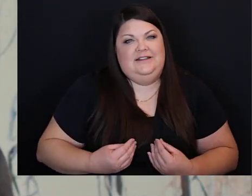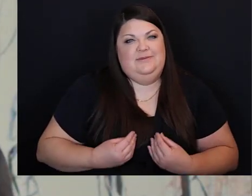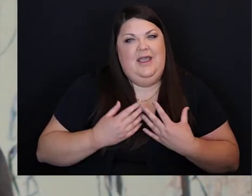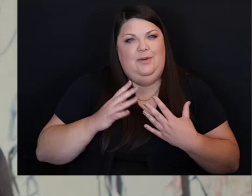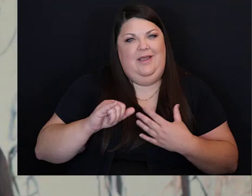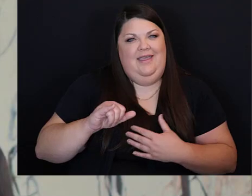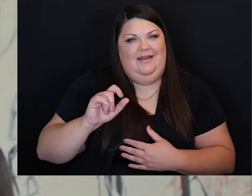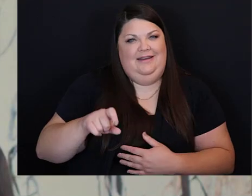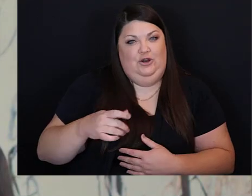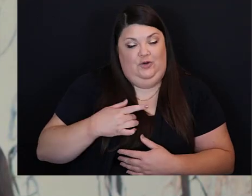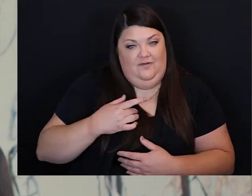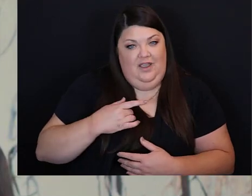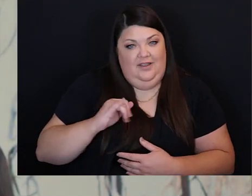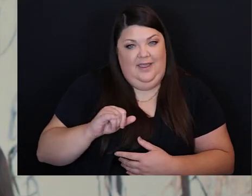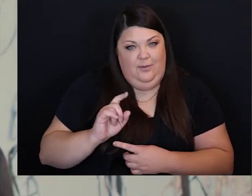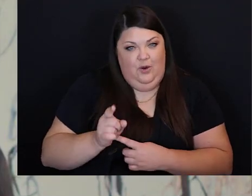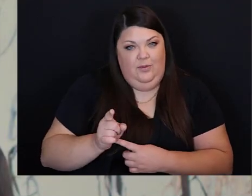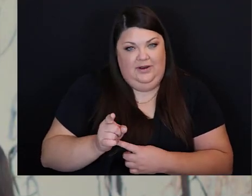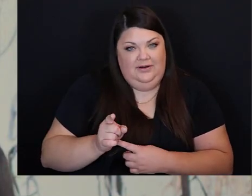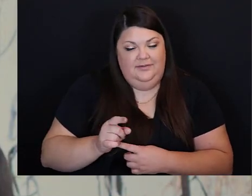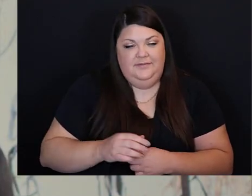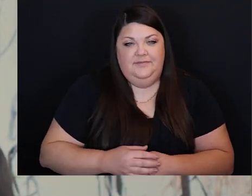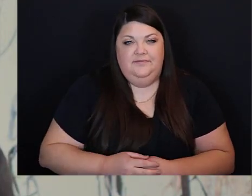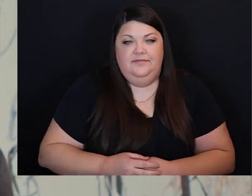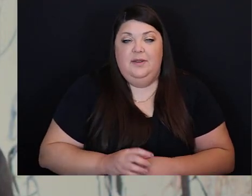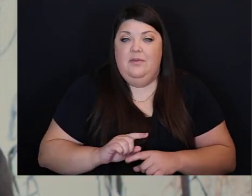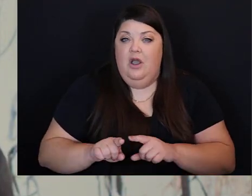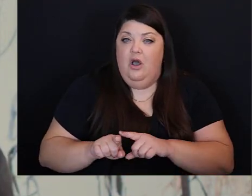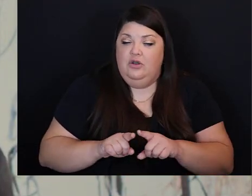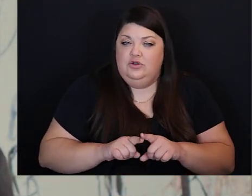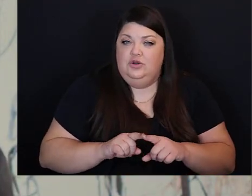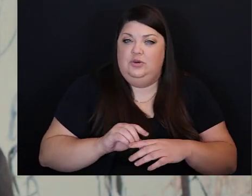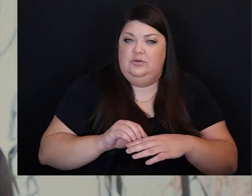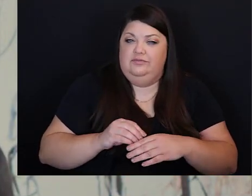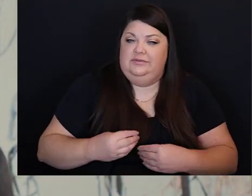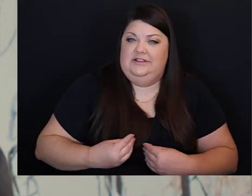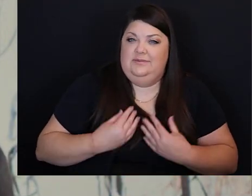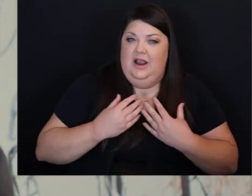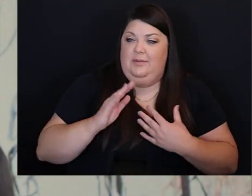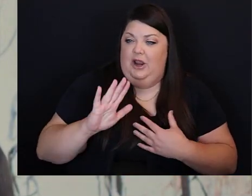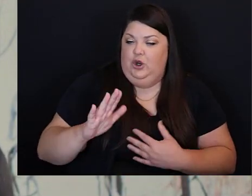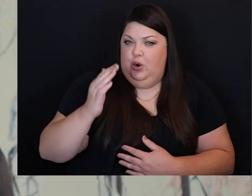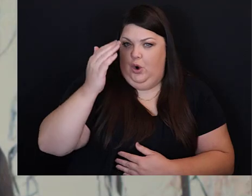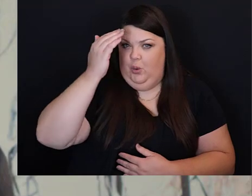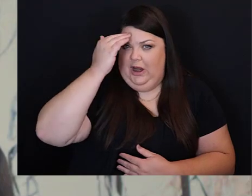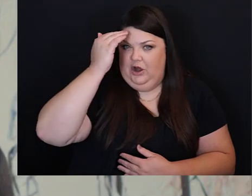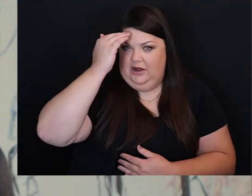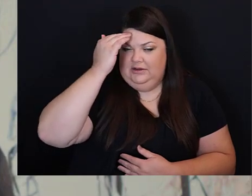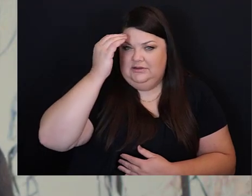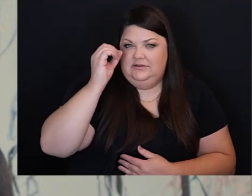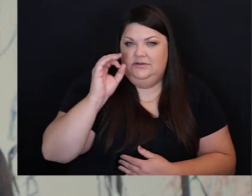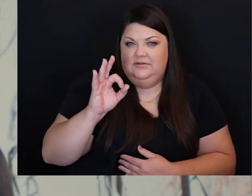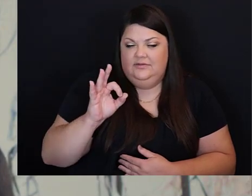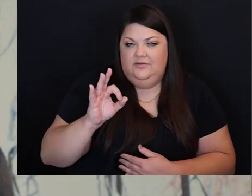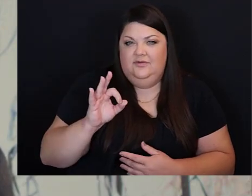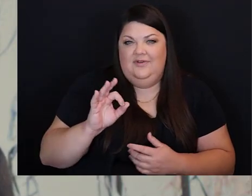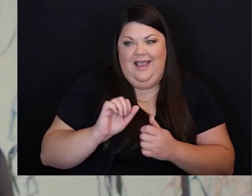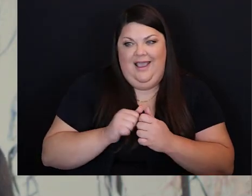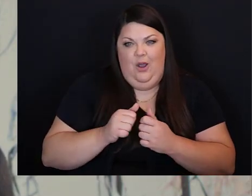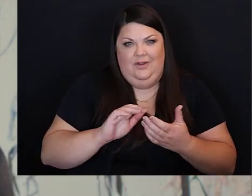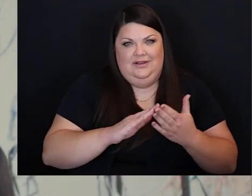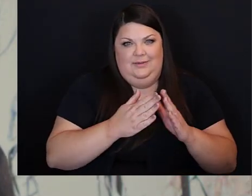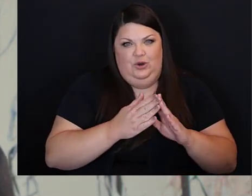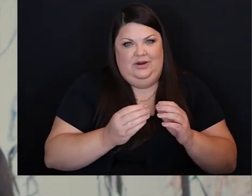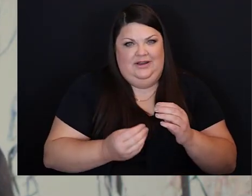inspired by that need that you felt in that moment, but also inspired by your awareness of how